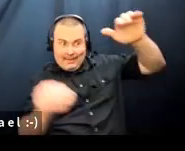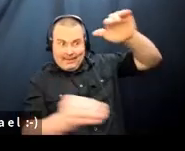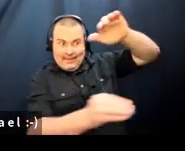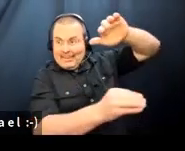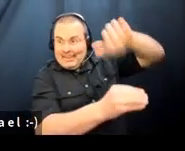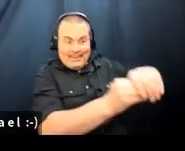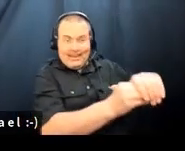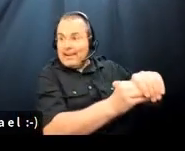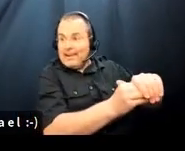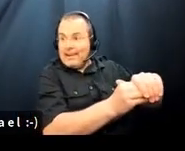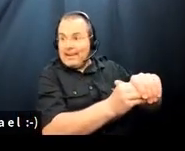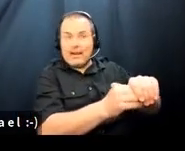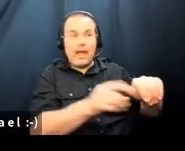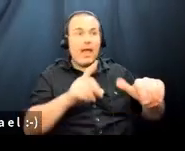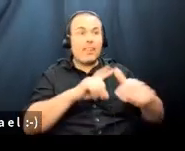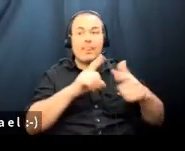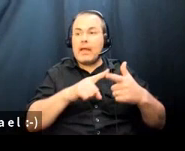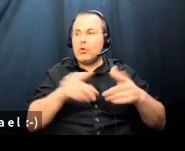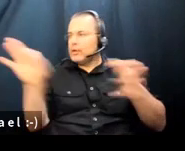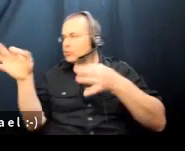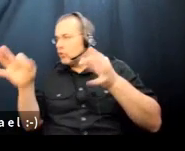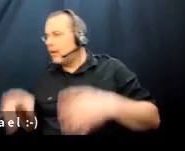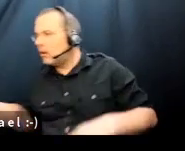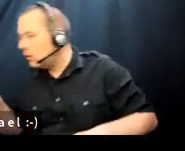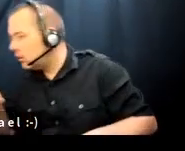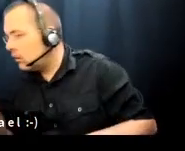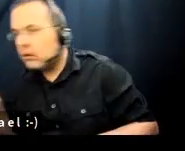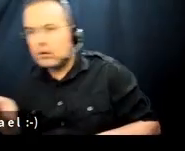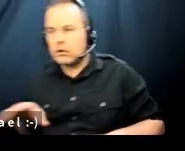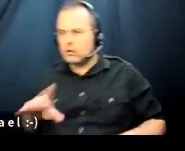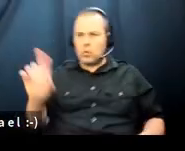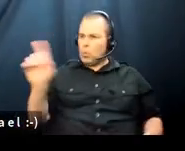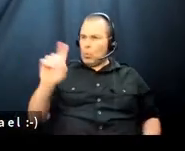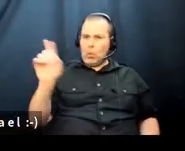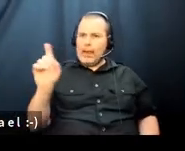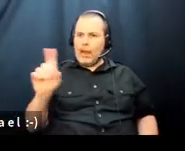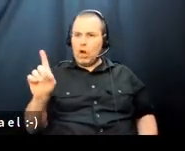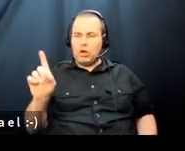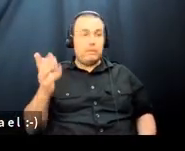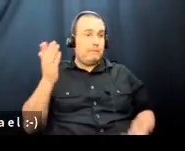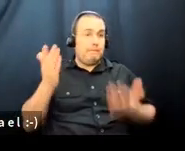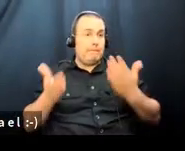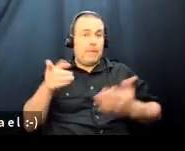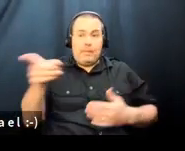then you distract them and ask them where it is, they may or may not remember it.